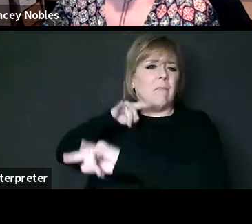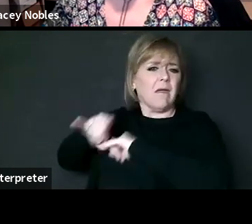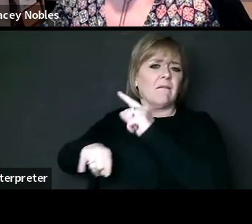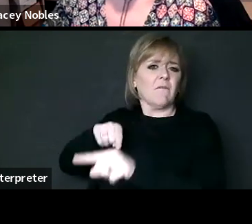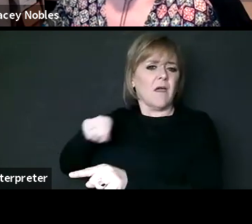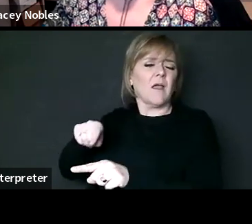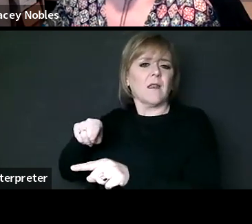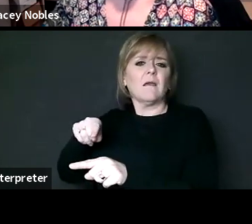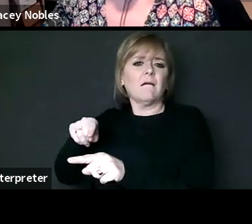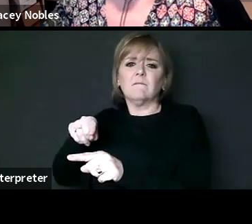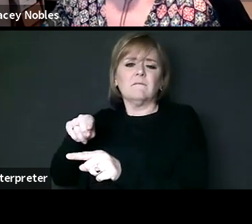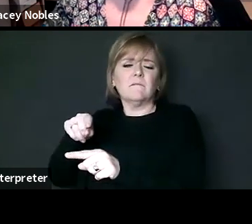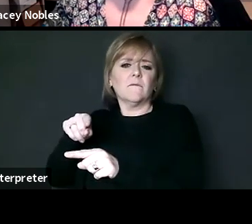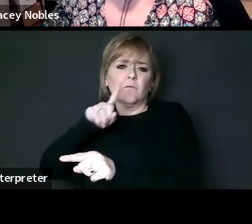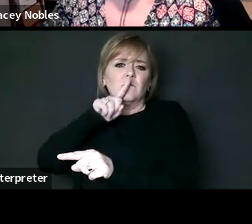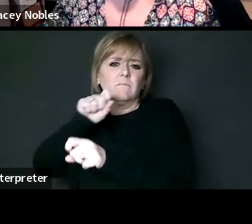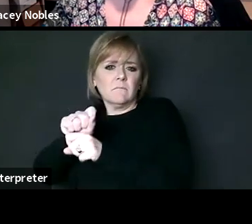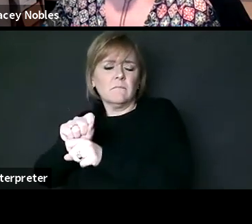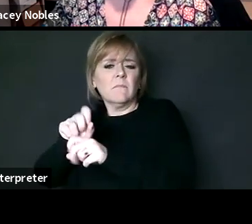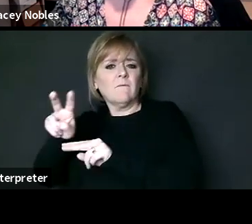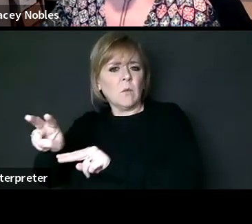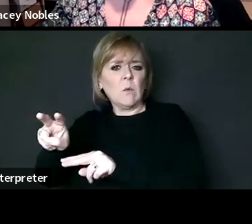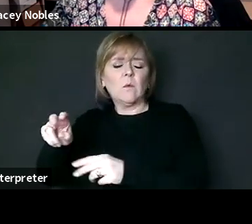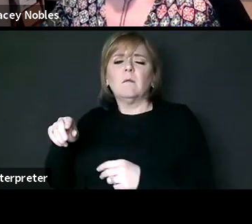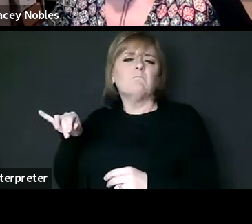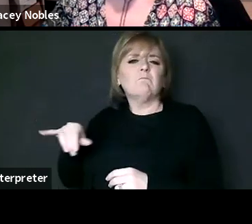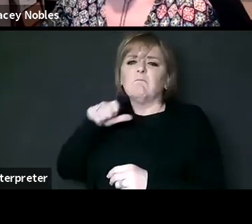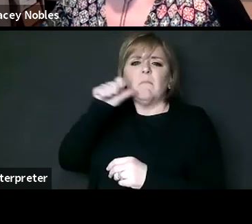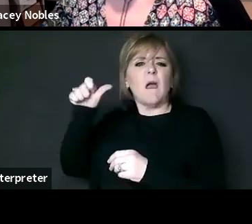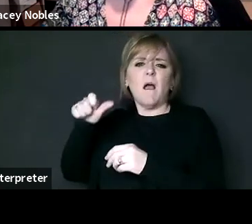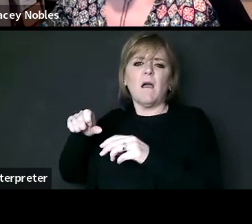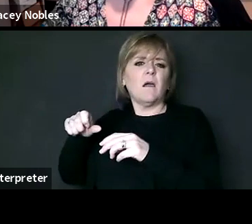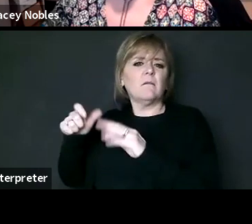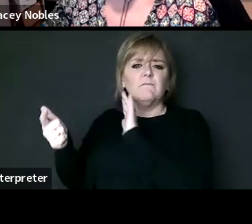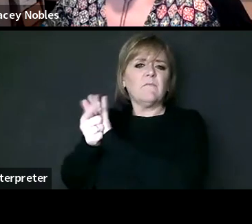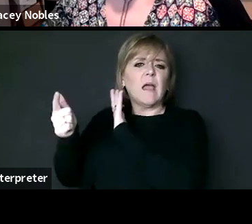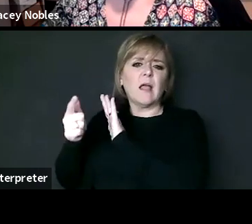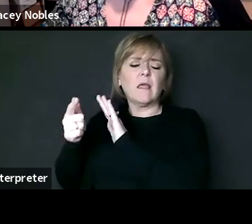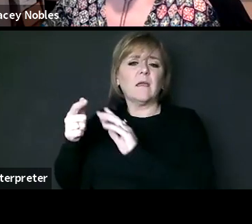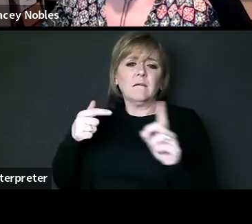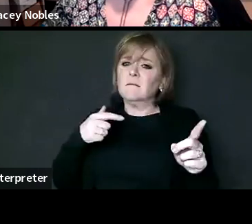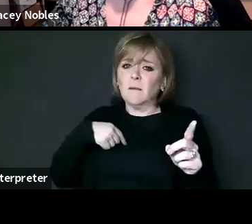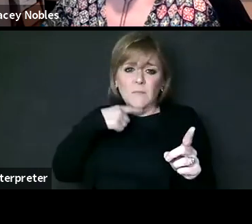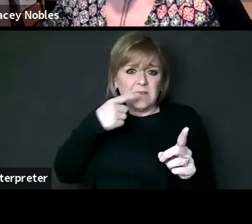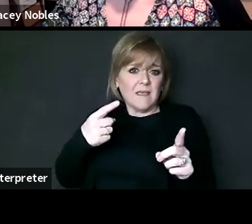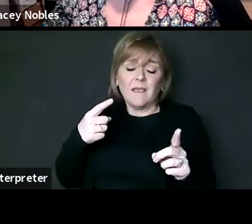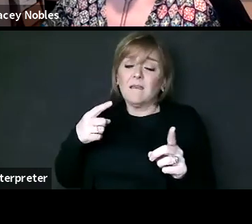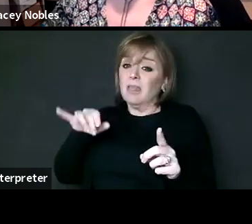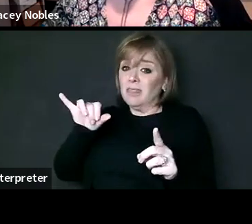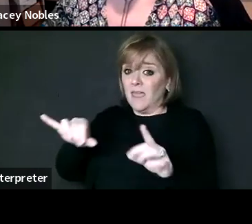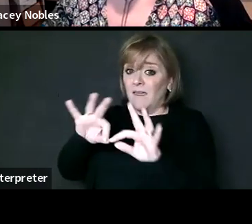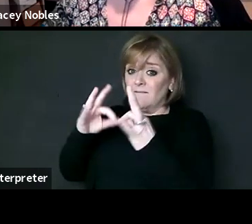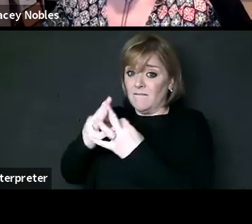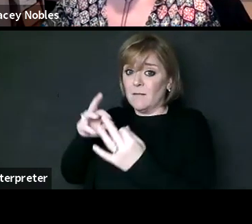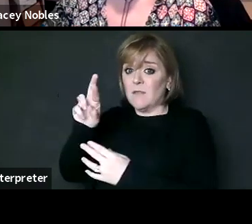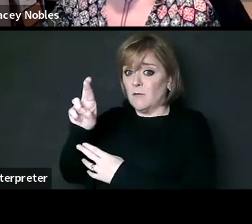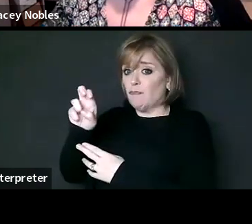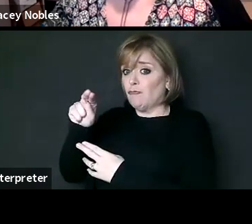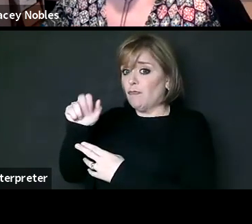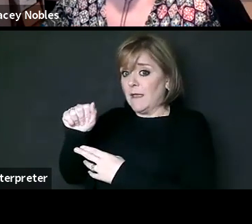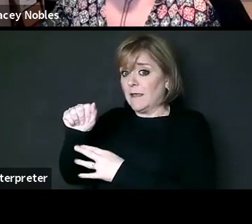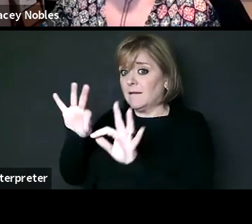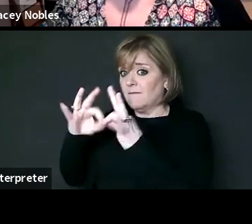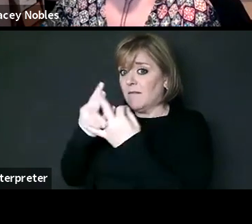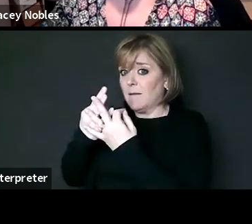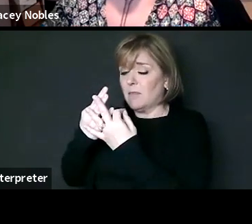ethical breach. I'll end like I started. I mourn with the Reyna family and all other